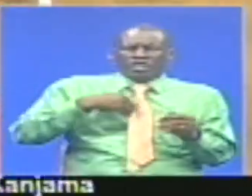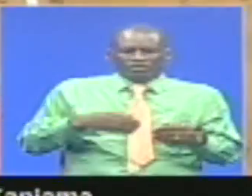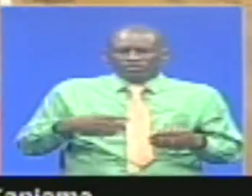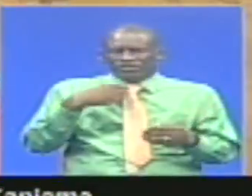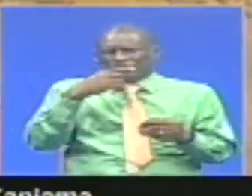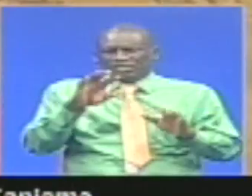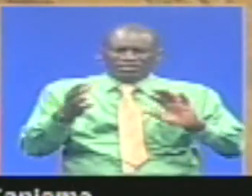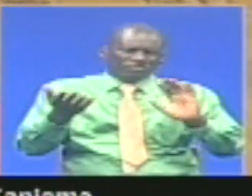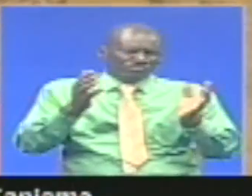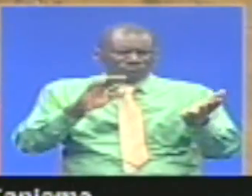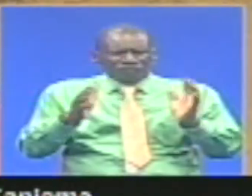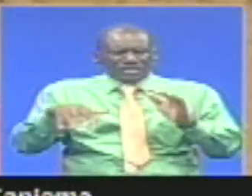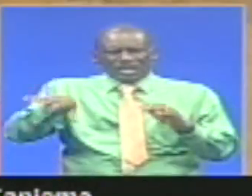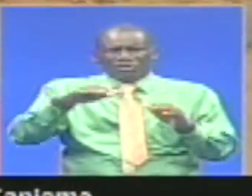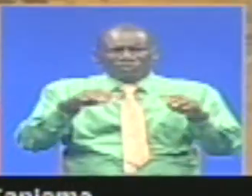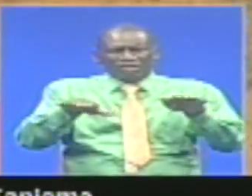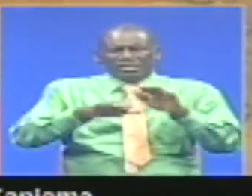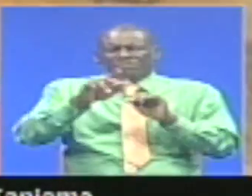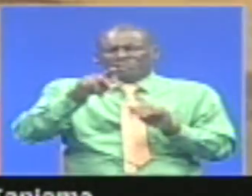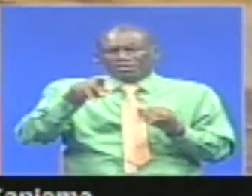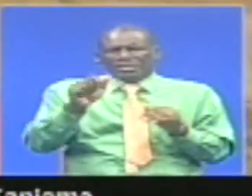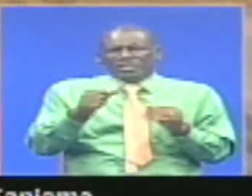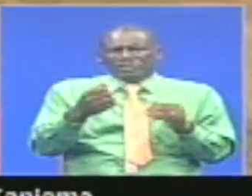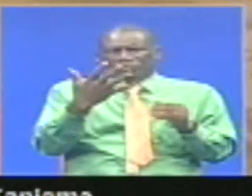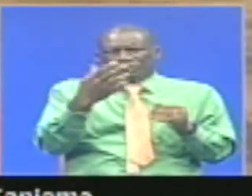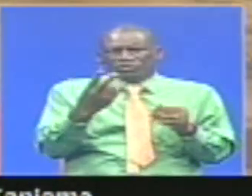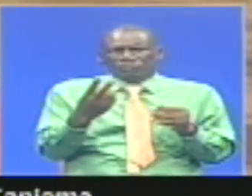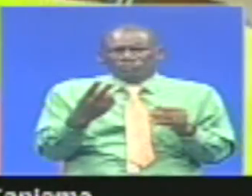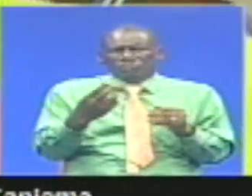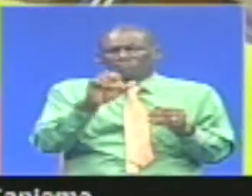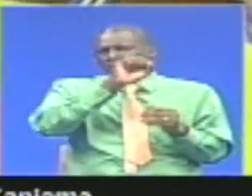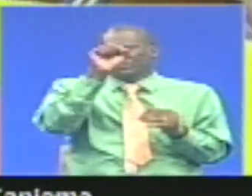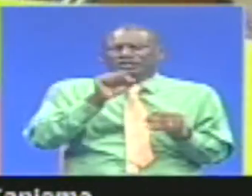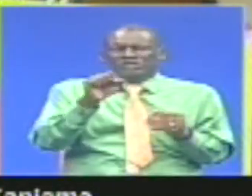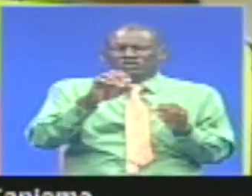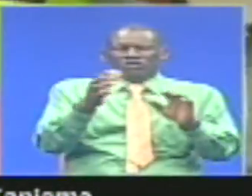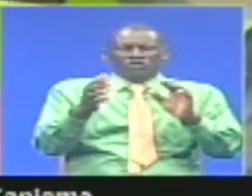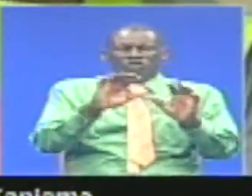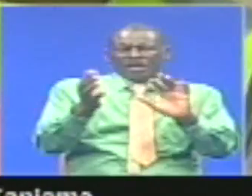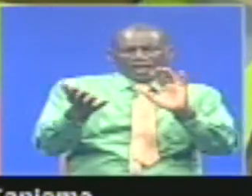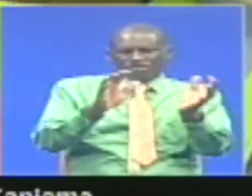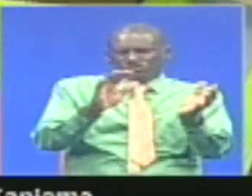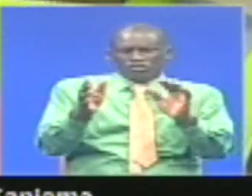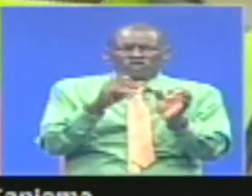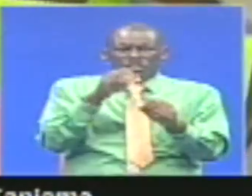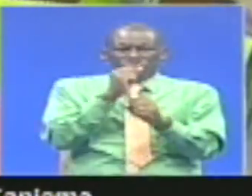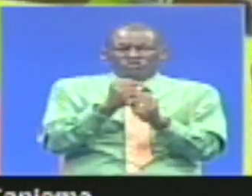of, under the PPA, is it 52 or what? It's 52% on the average. On the average. So if you do